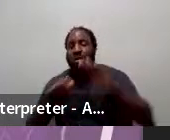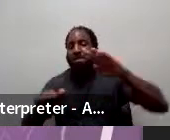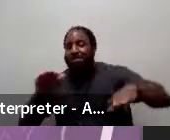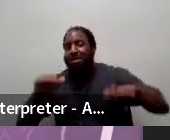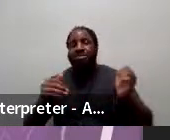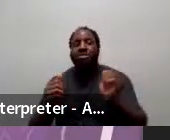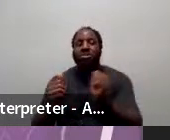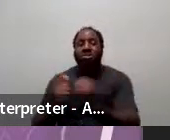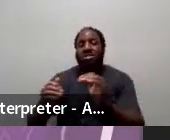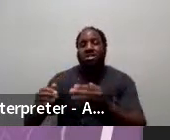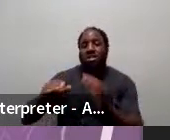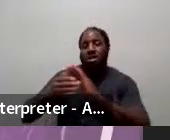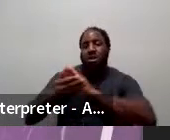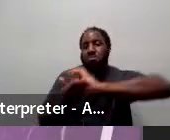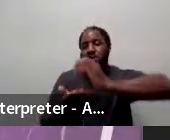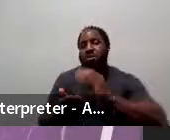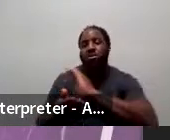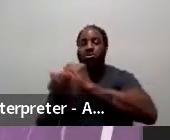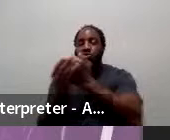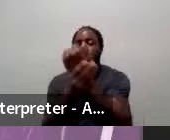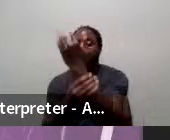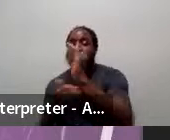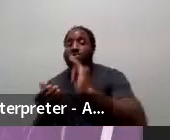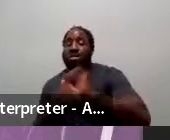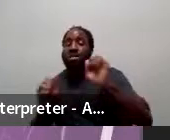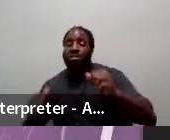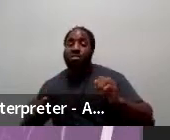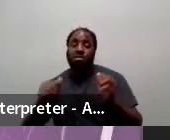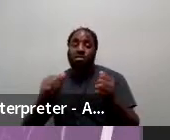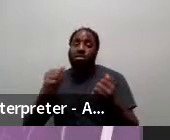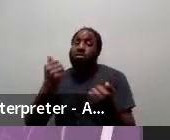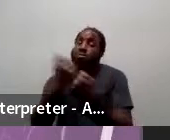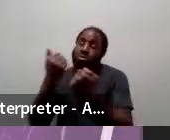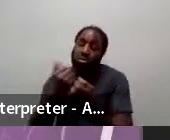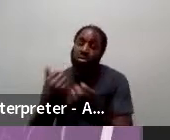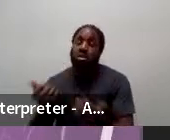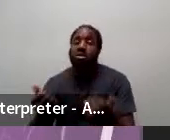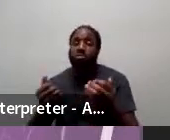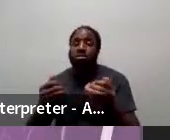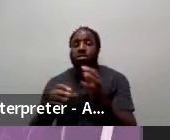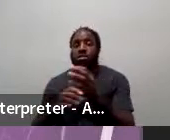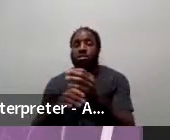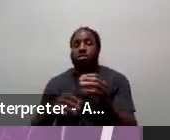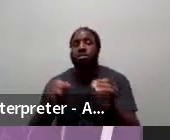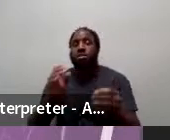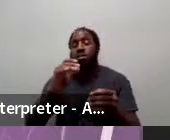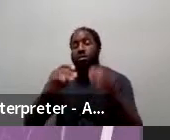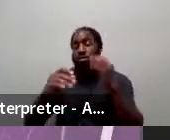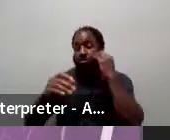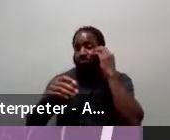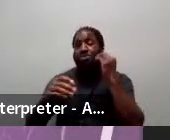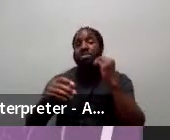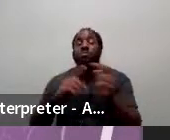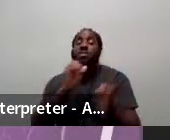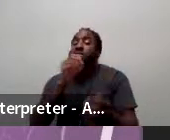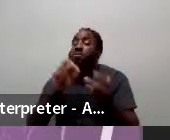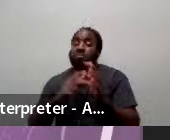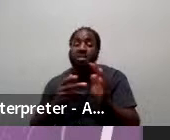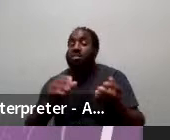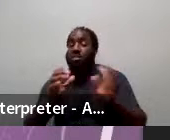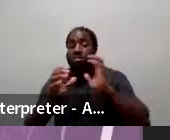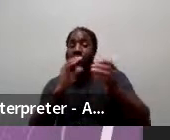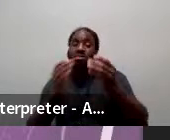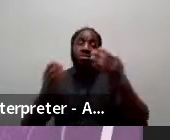the amount of growth that could reasonably be accommodated without overextending it. But that doesn't mean the conversations end in